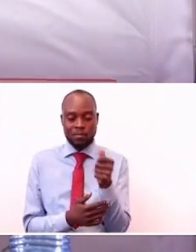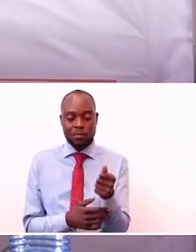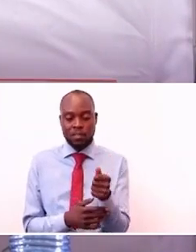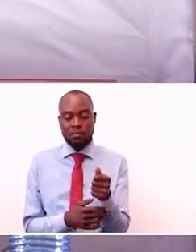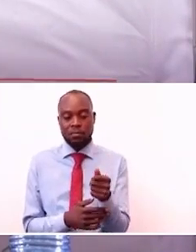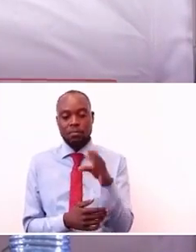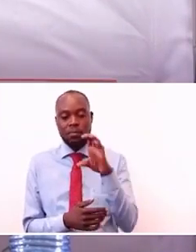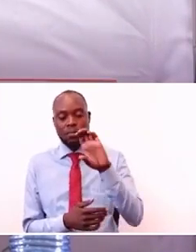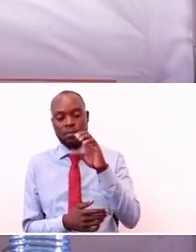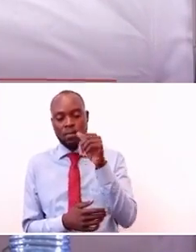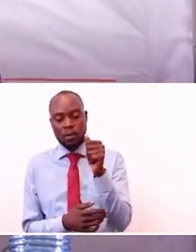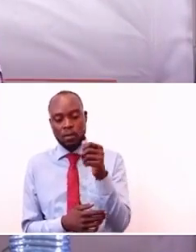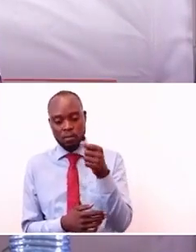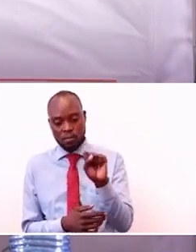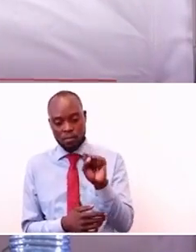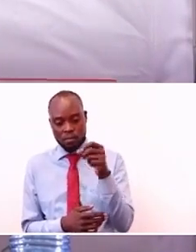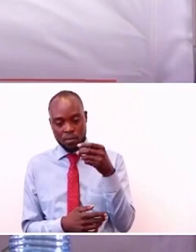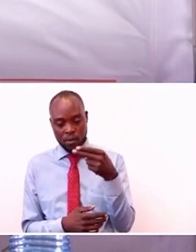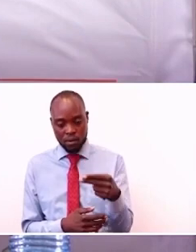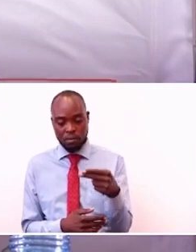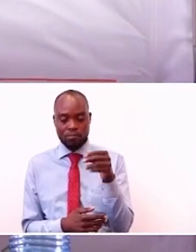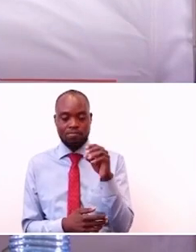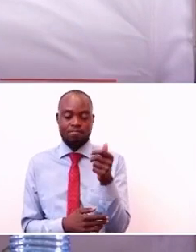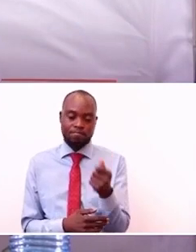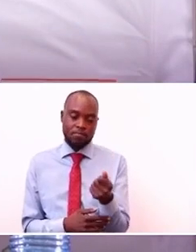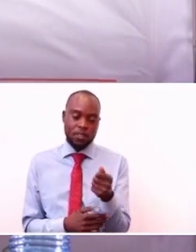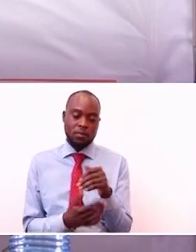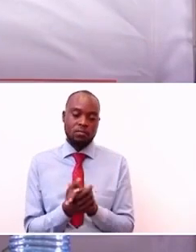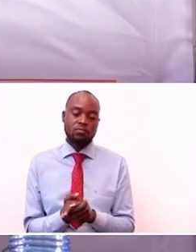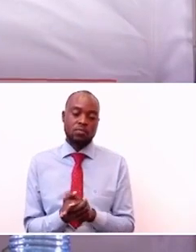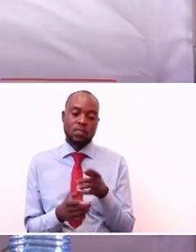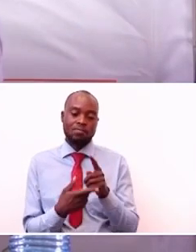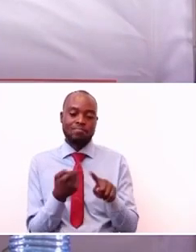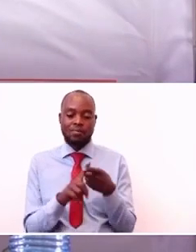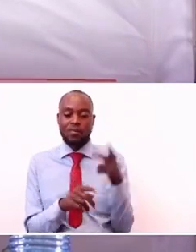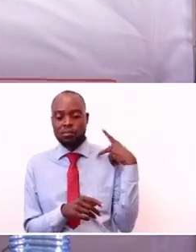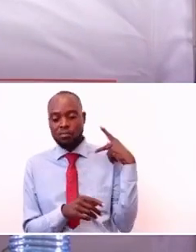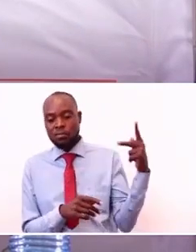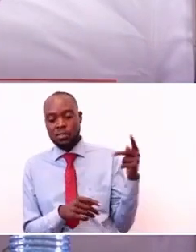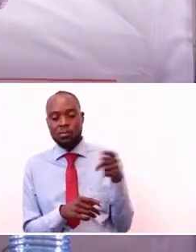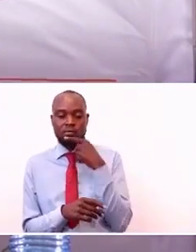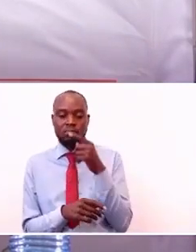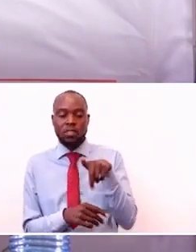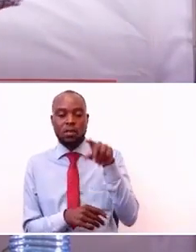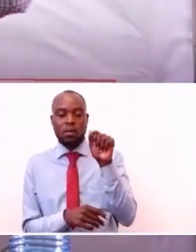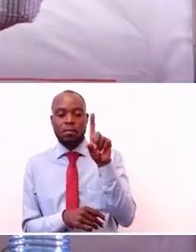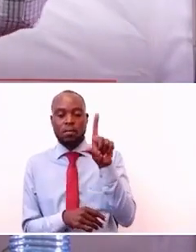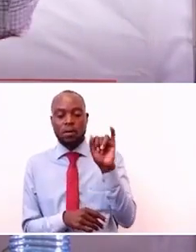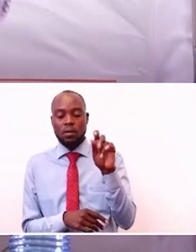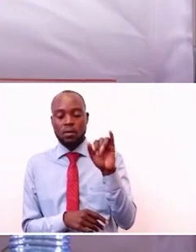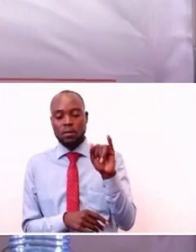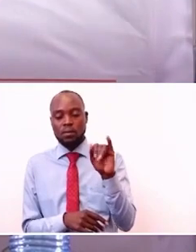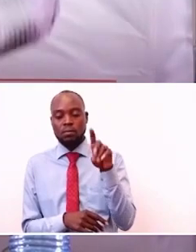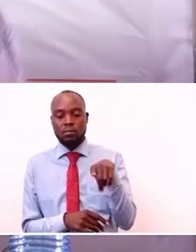it as my fellow Kenyans in the central province of Kenya will call it, fari fari. Cash